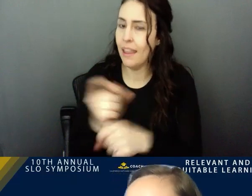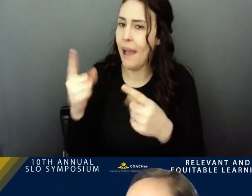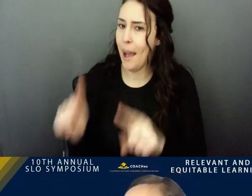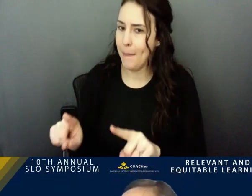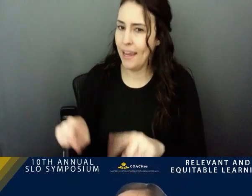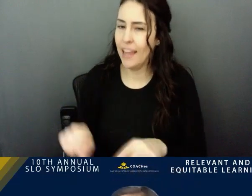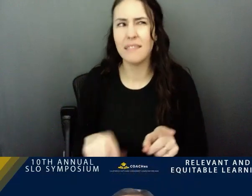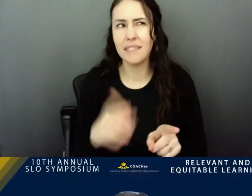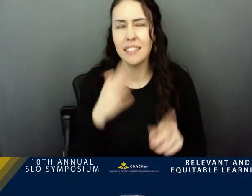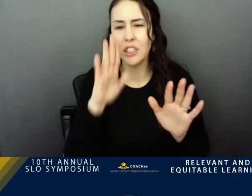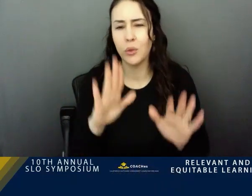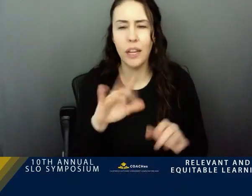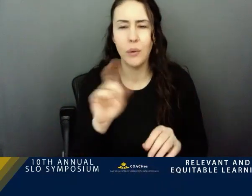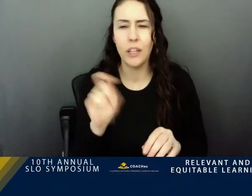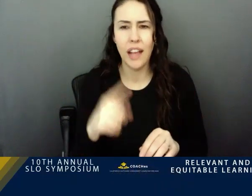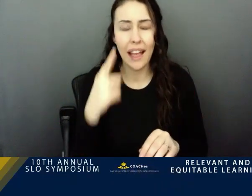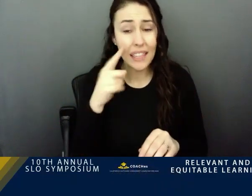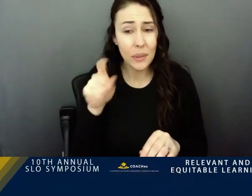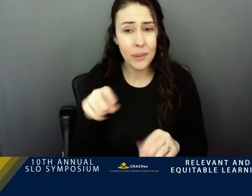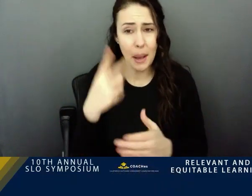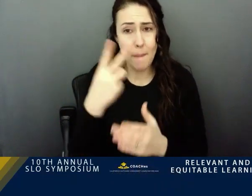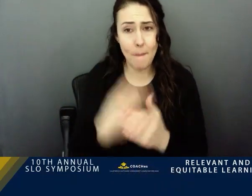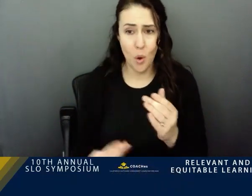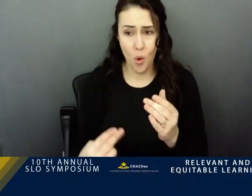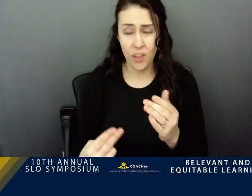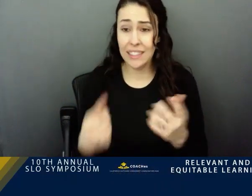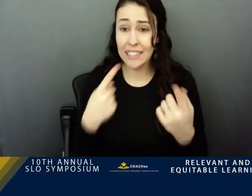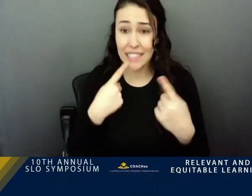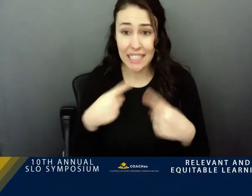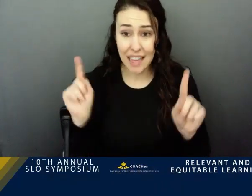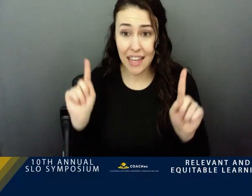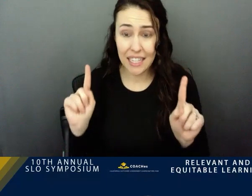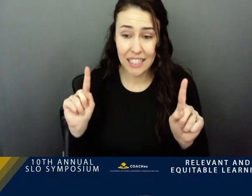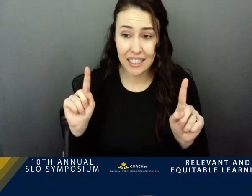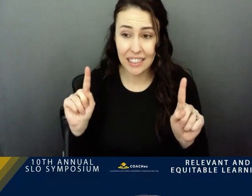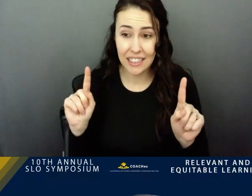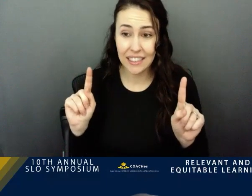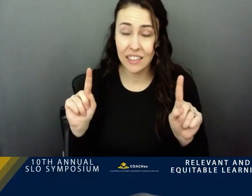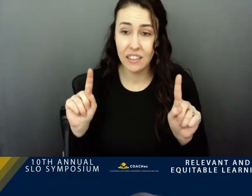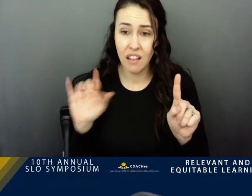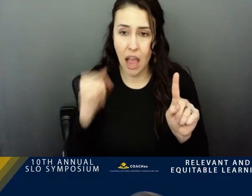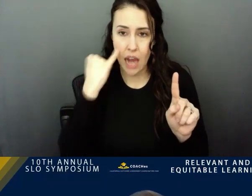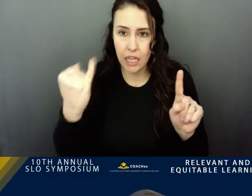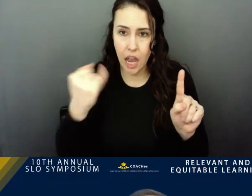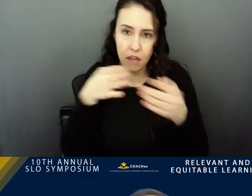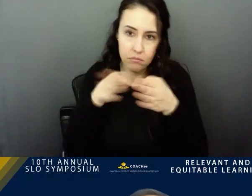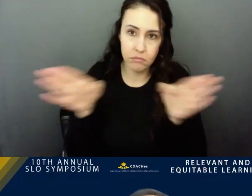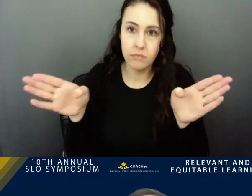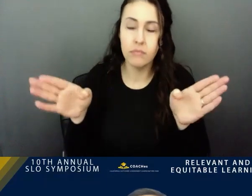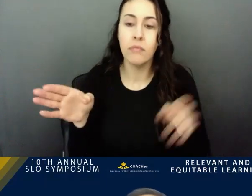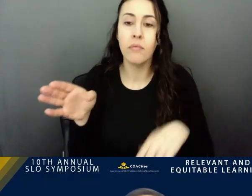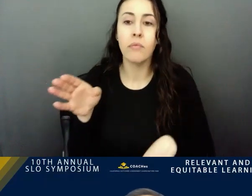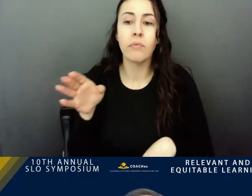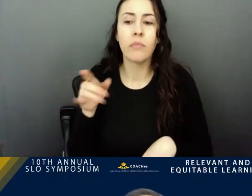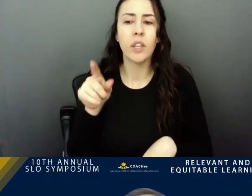you need both. When you're thinking about success in general, you know, you need